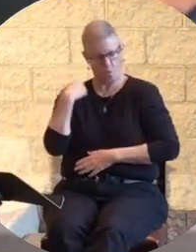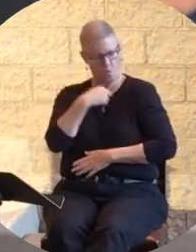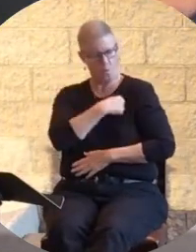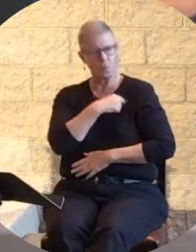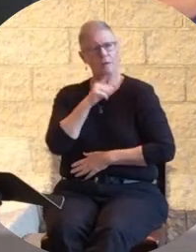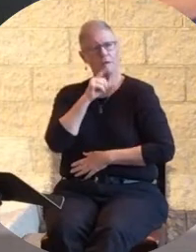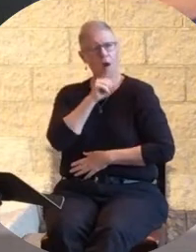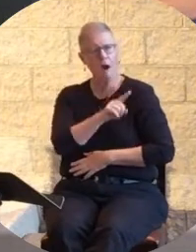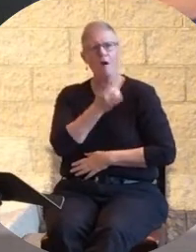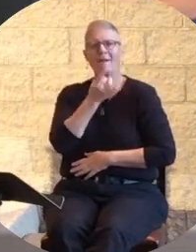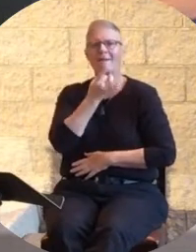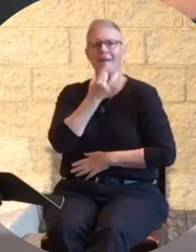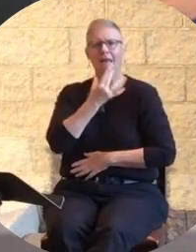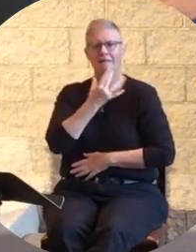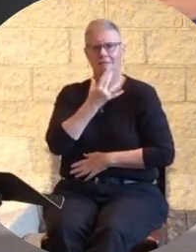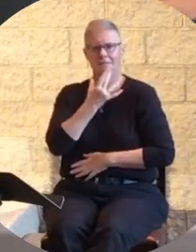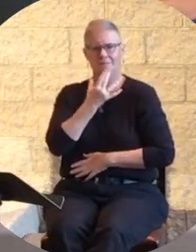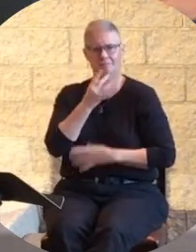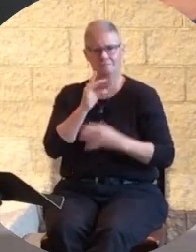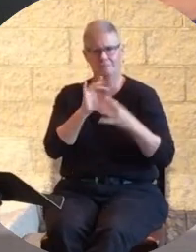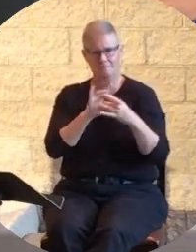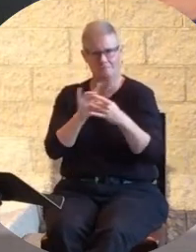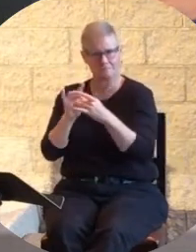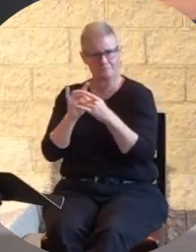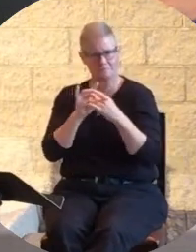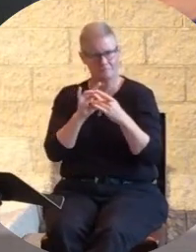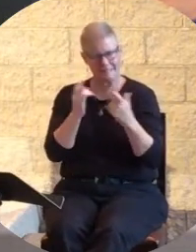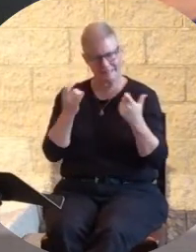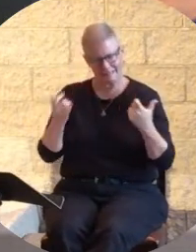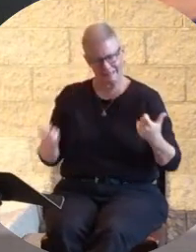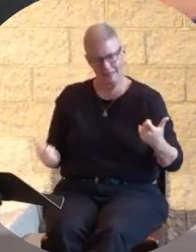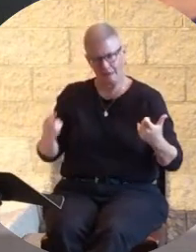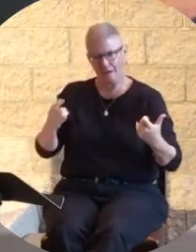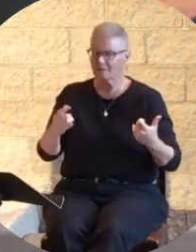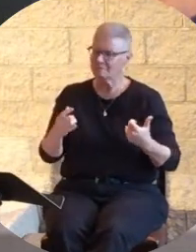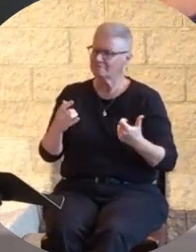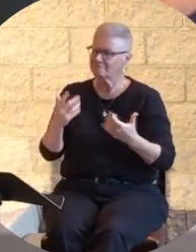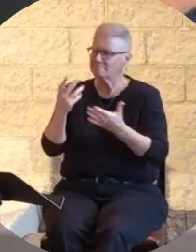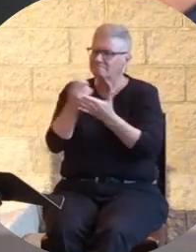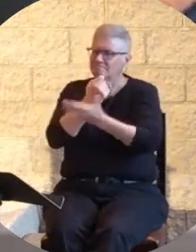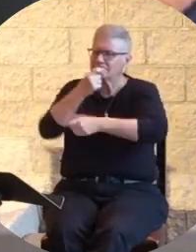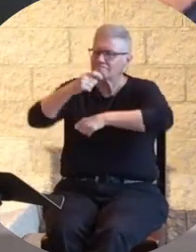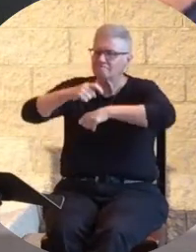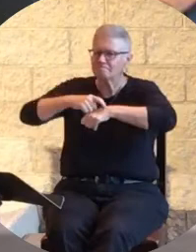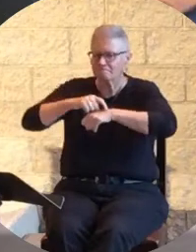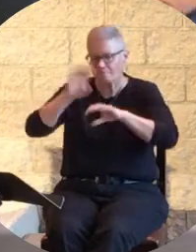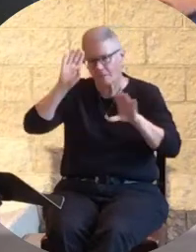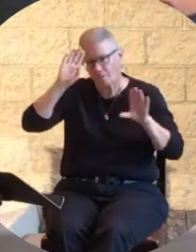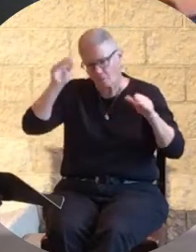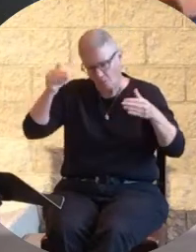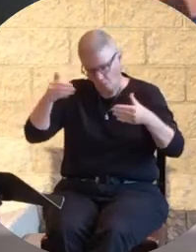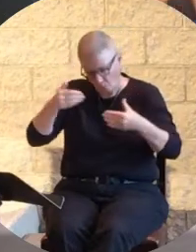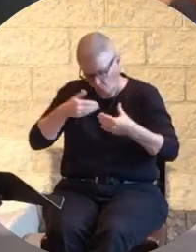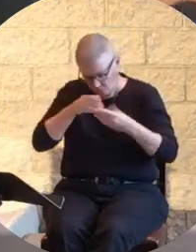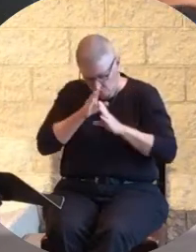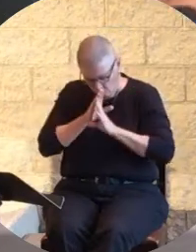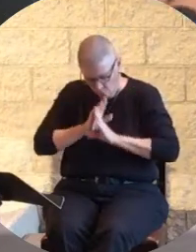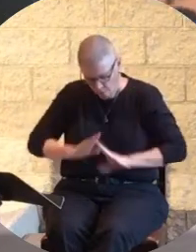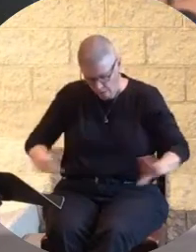let us take some time now, go into the silence, and know that at a deeper